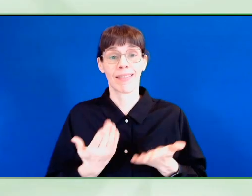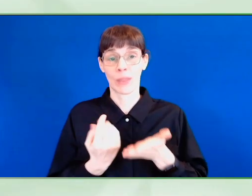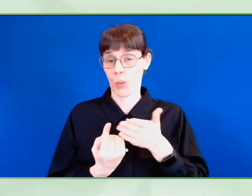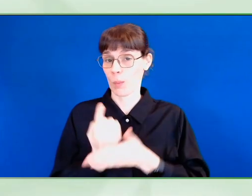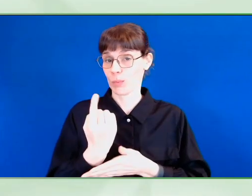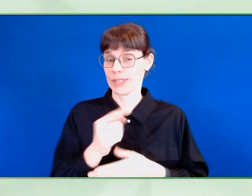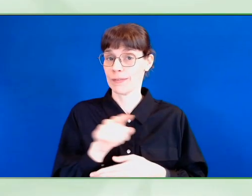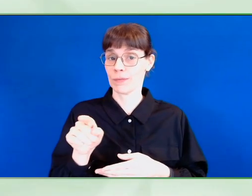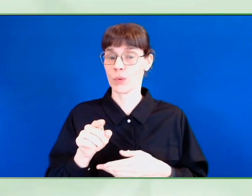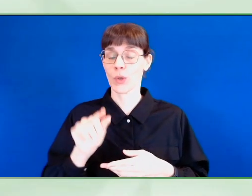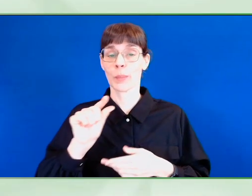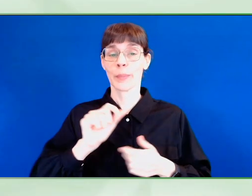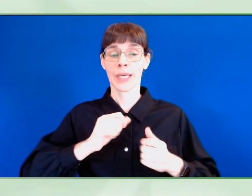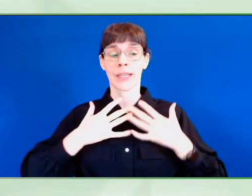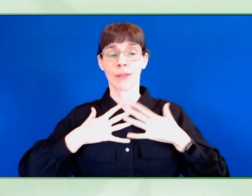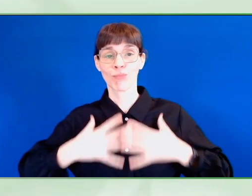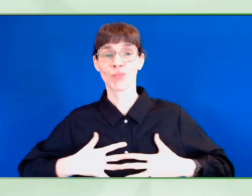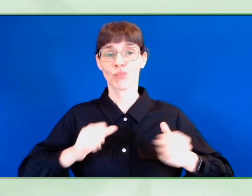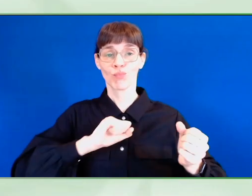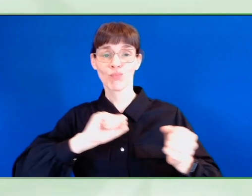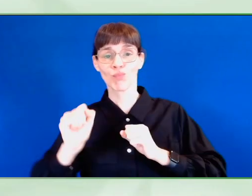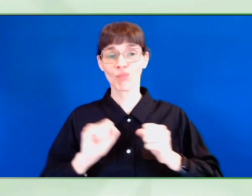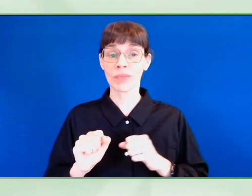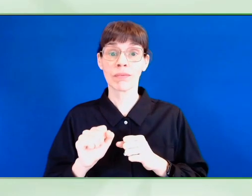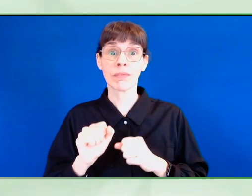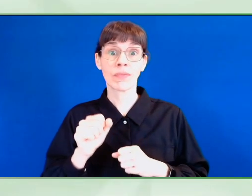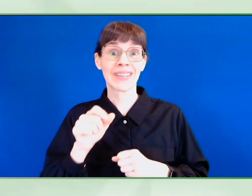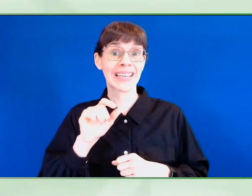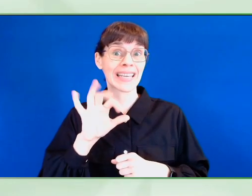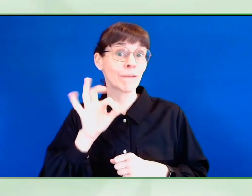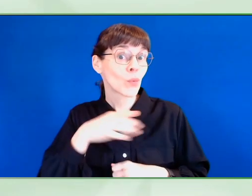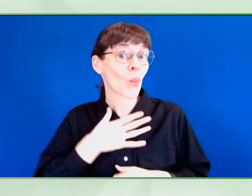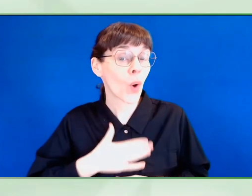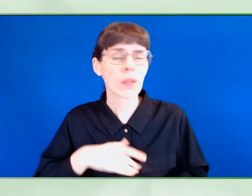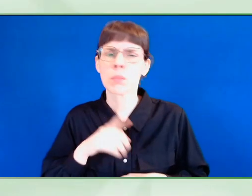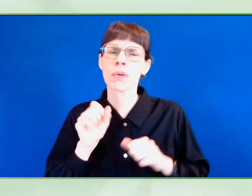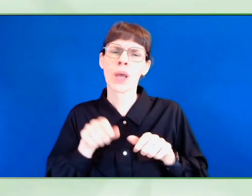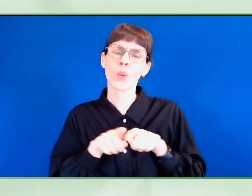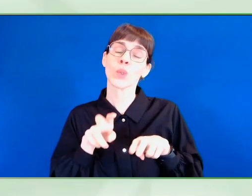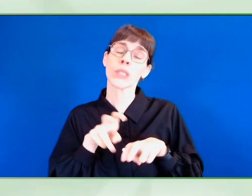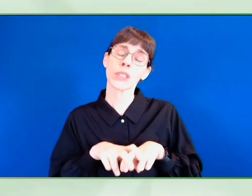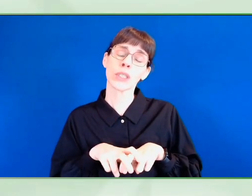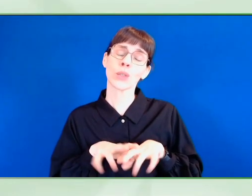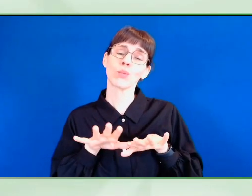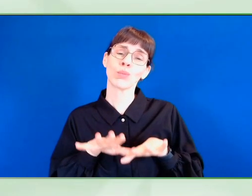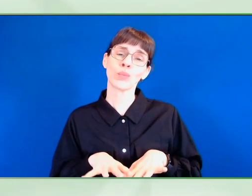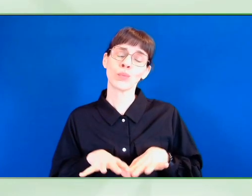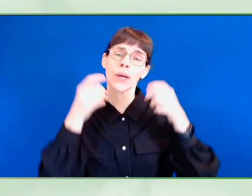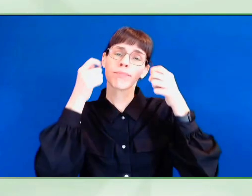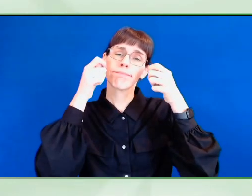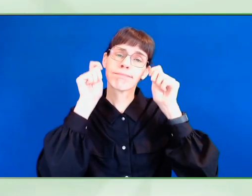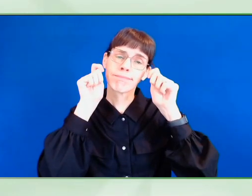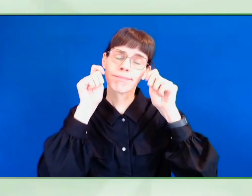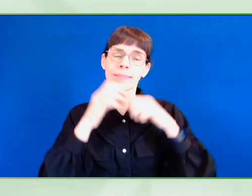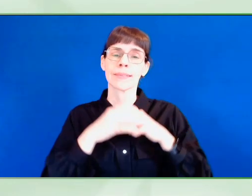physical movement if you like, but you also can just sit and be present and take in everything that I'm talking through